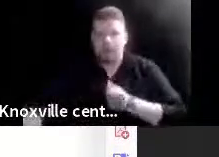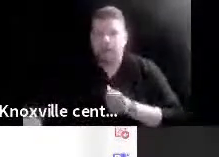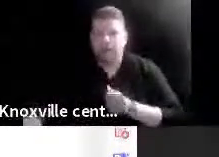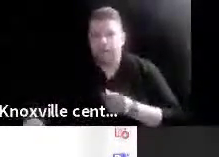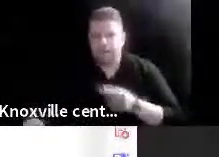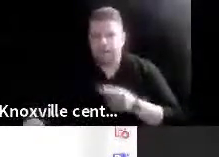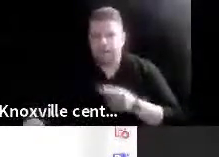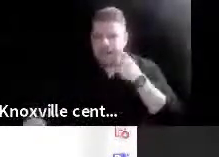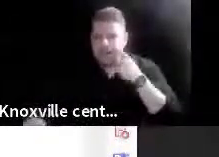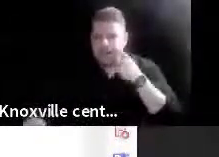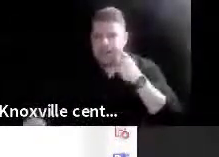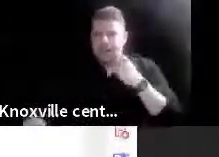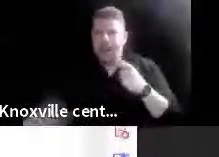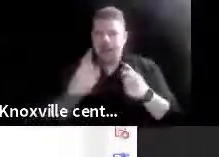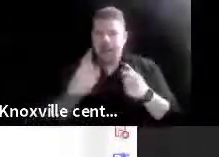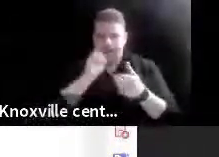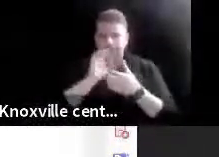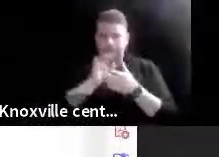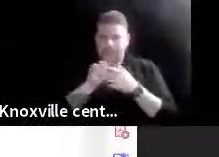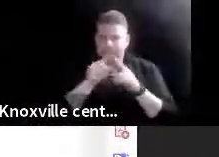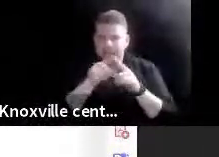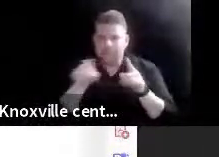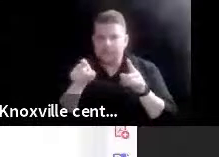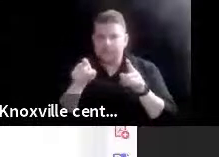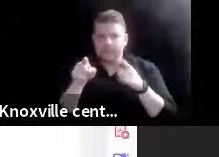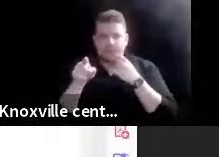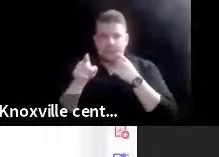I think it was I think it was left blank if I remember correctly.